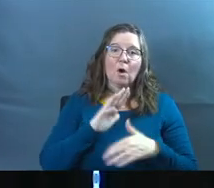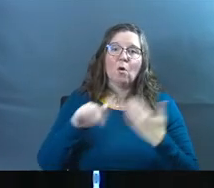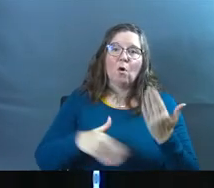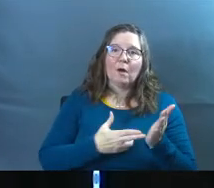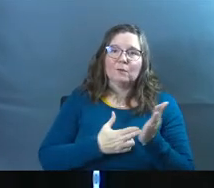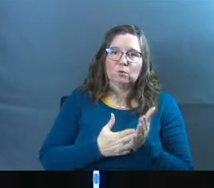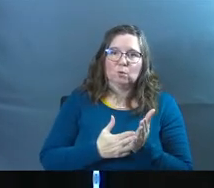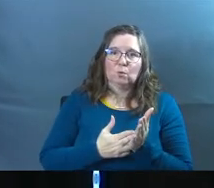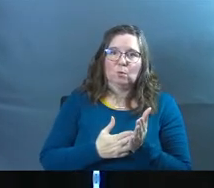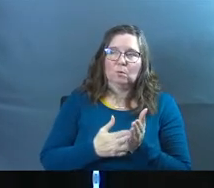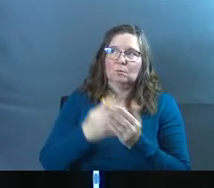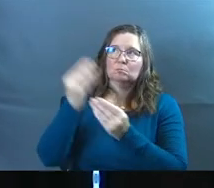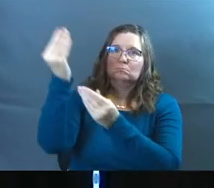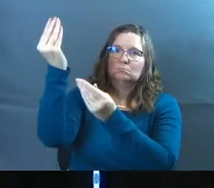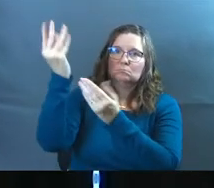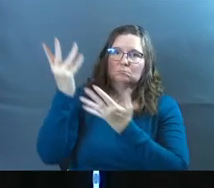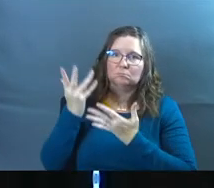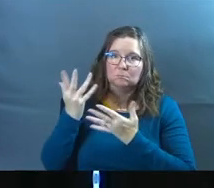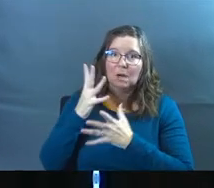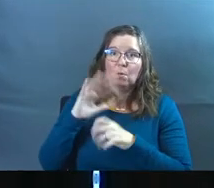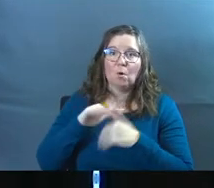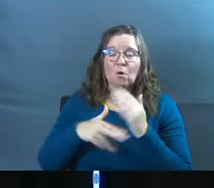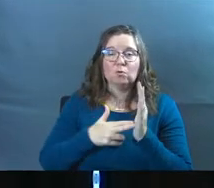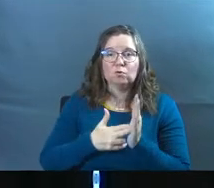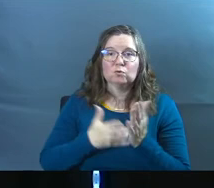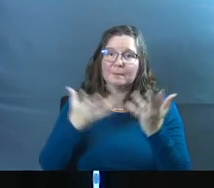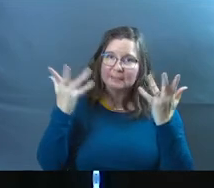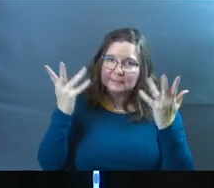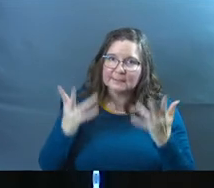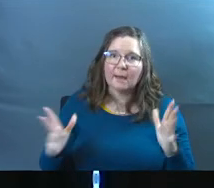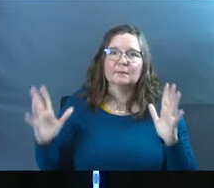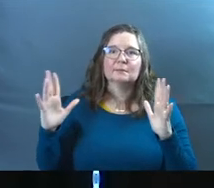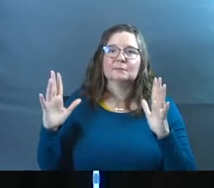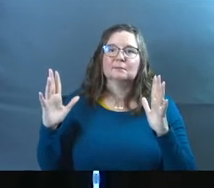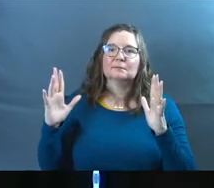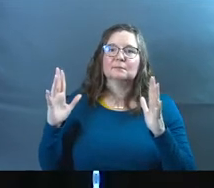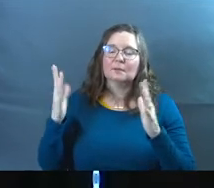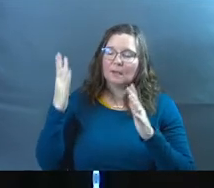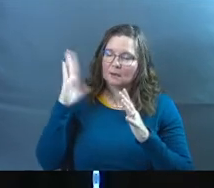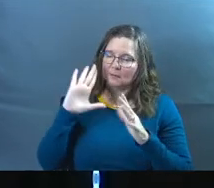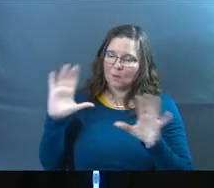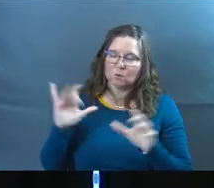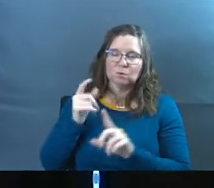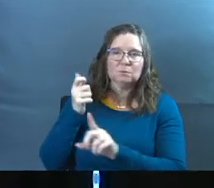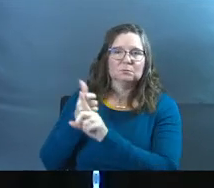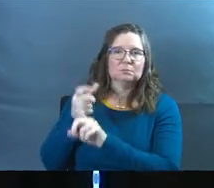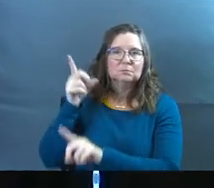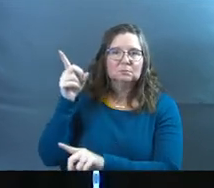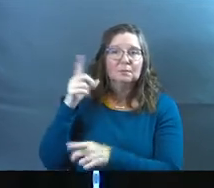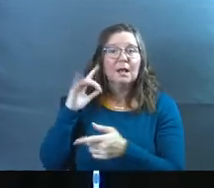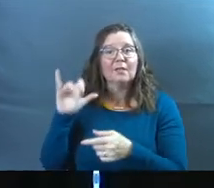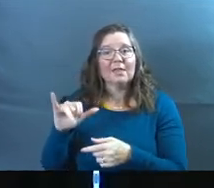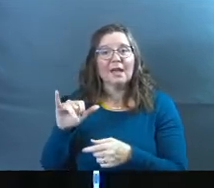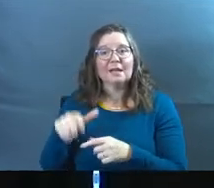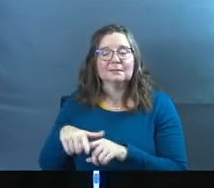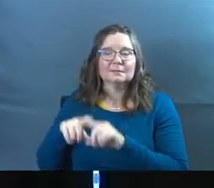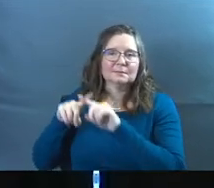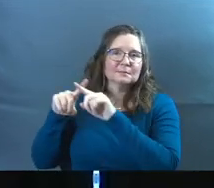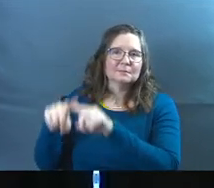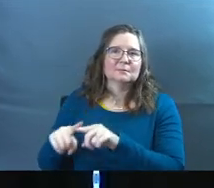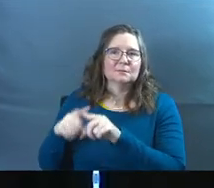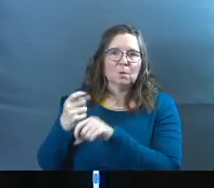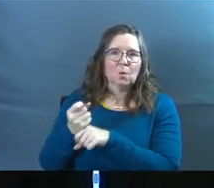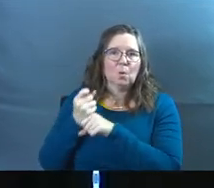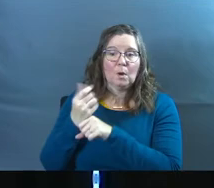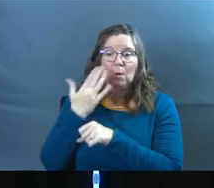truth. And I want all the truth to be done. And God will do it. And that's an anchor to hold on